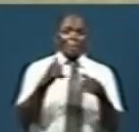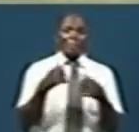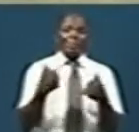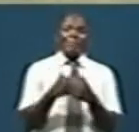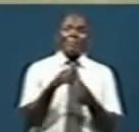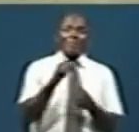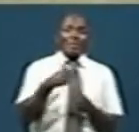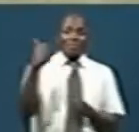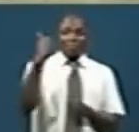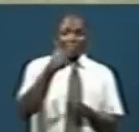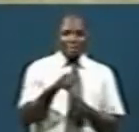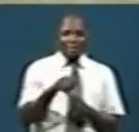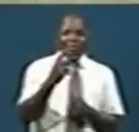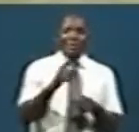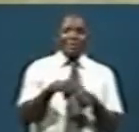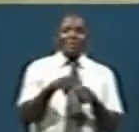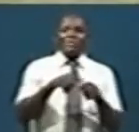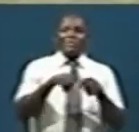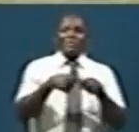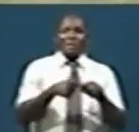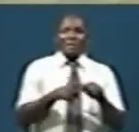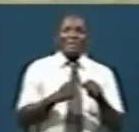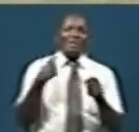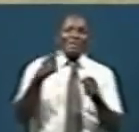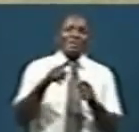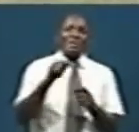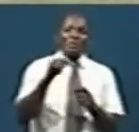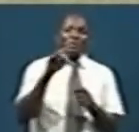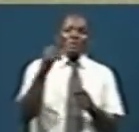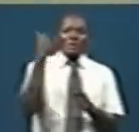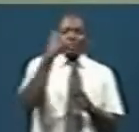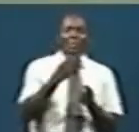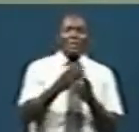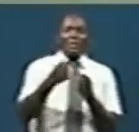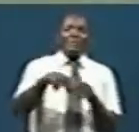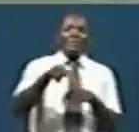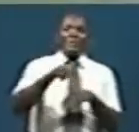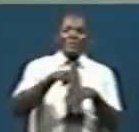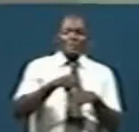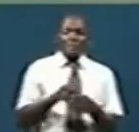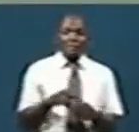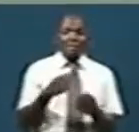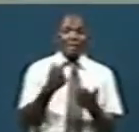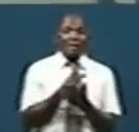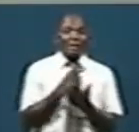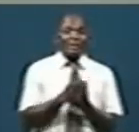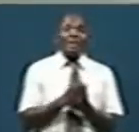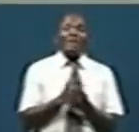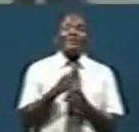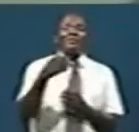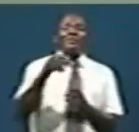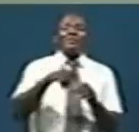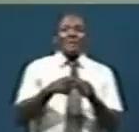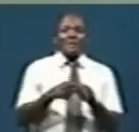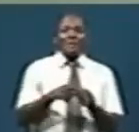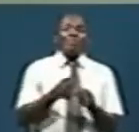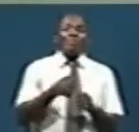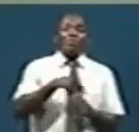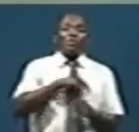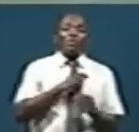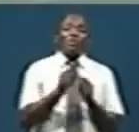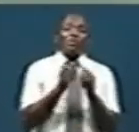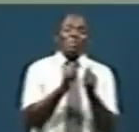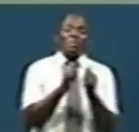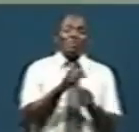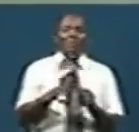Africa is the first for the Stars since the 2019 Africa Cup of Nations. Ghana will be hoping to kickstart their qualifying campaign with a